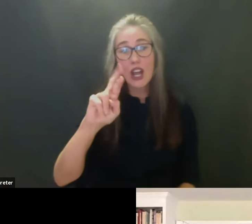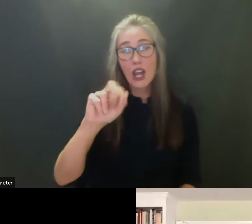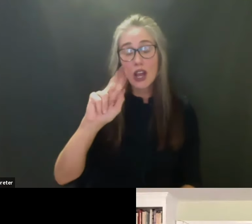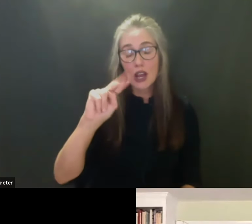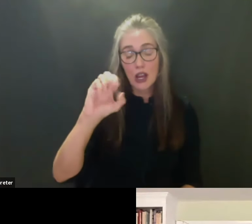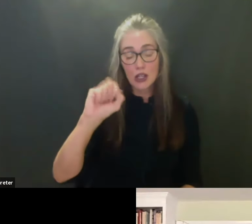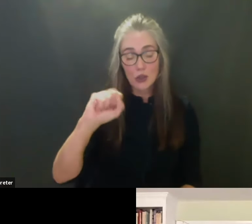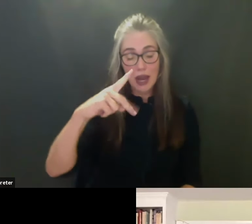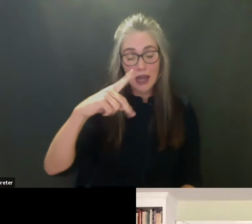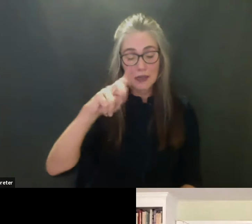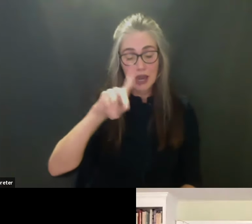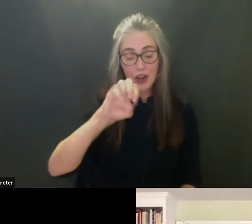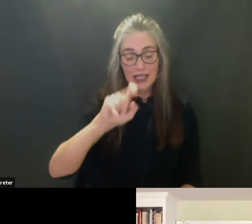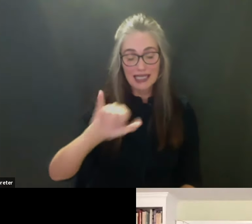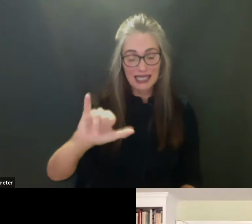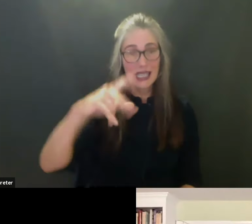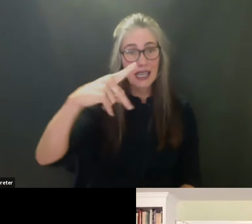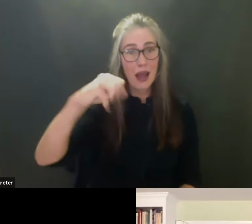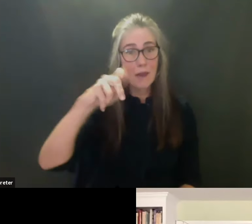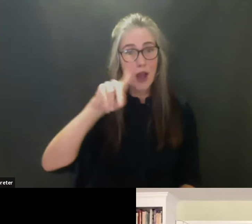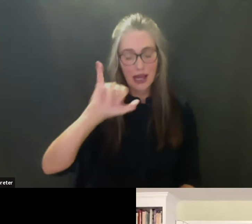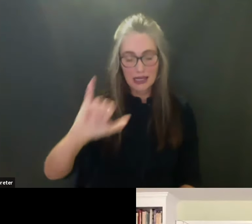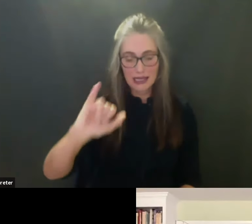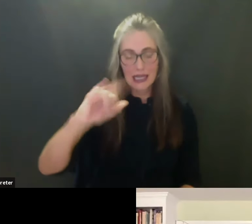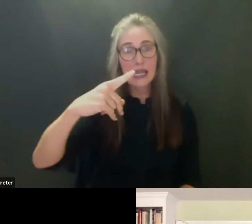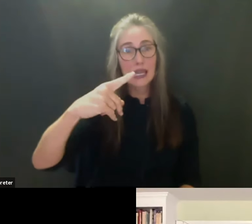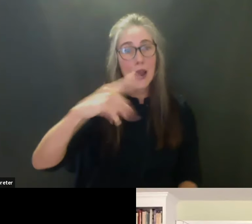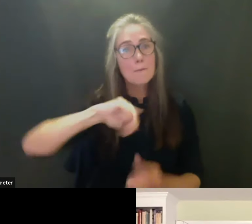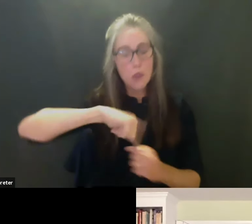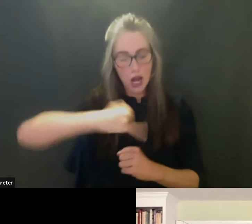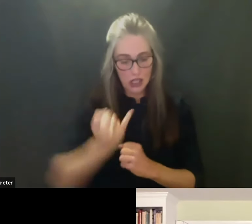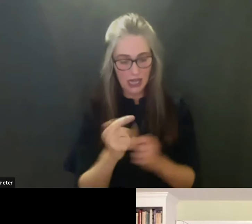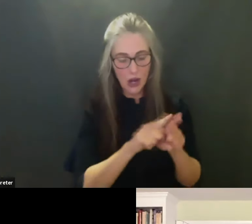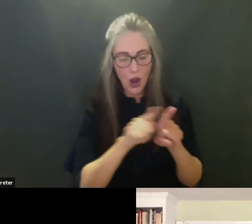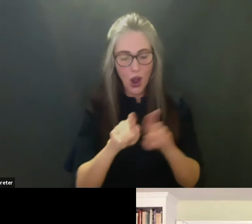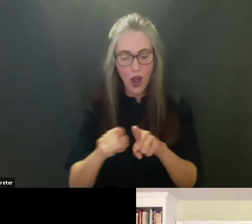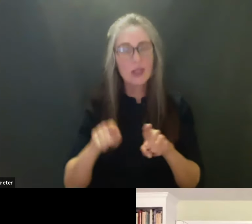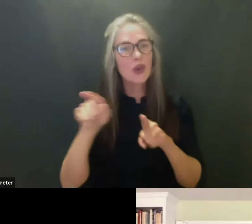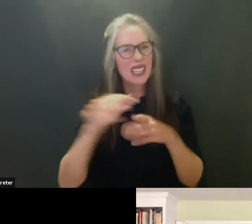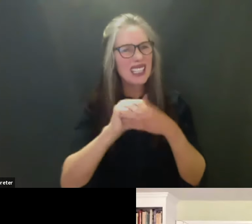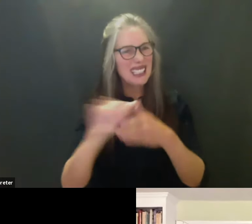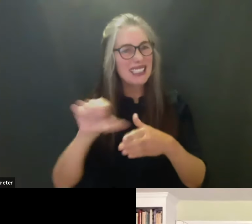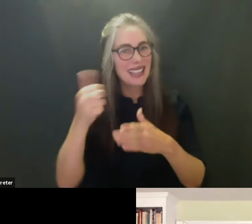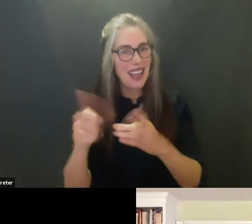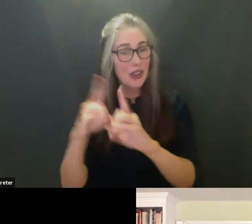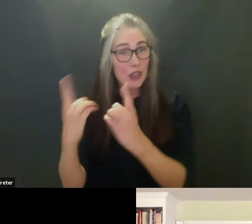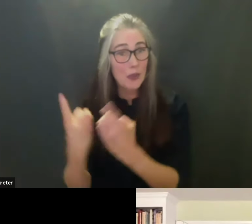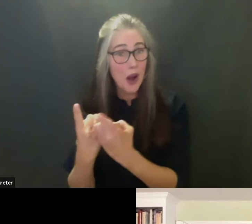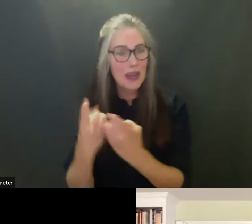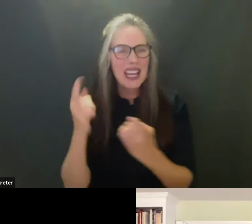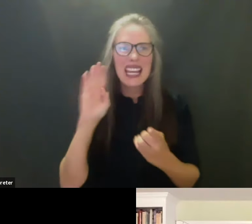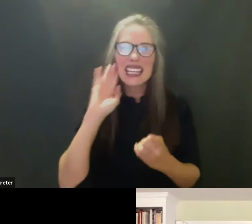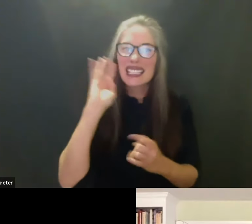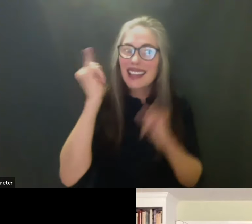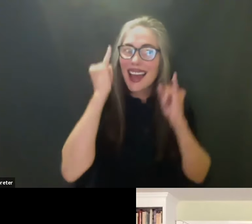democratic governance programs. His research explores policies, practices, and institutional designs that deepen the